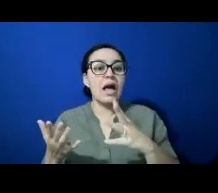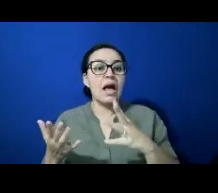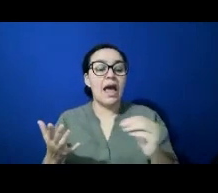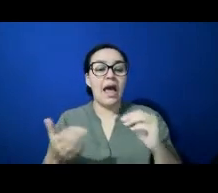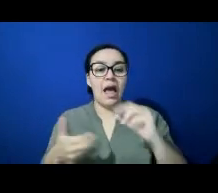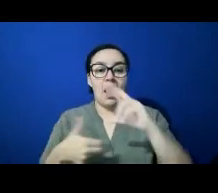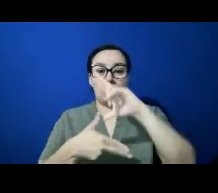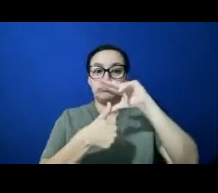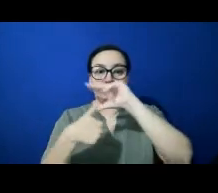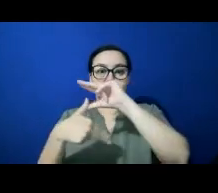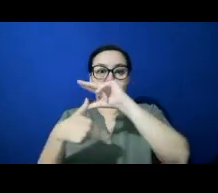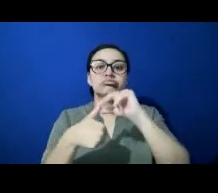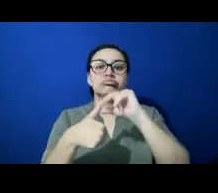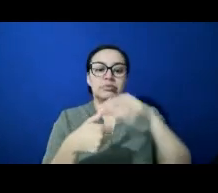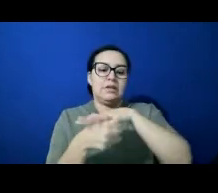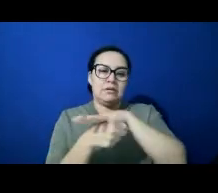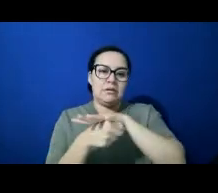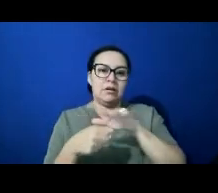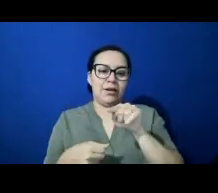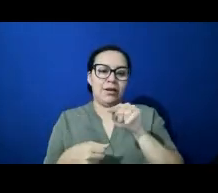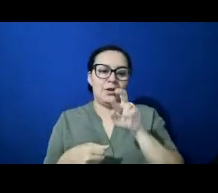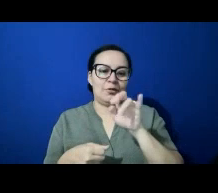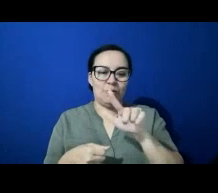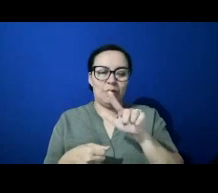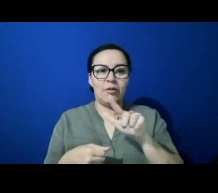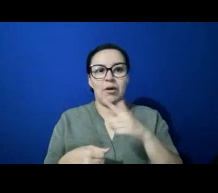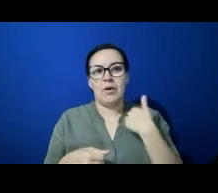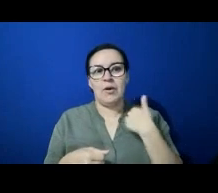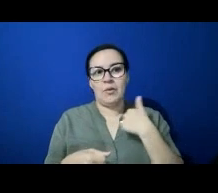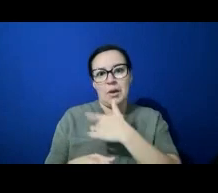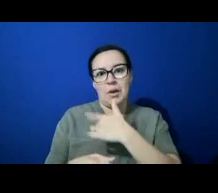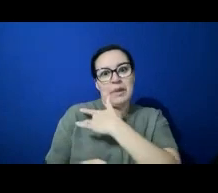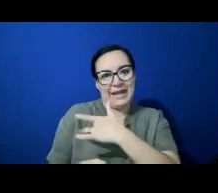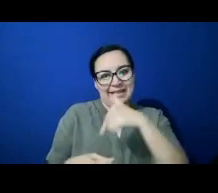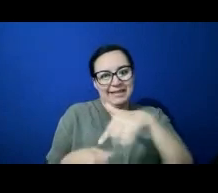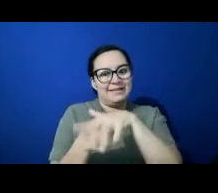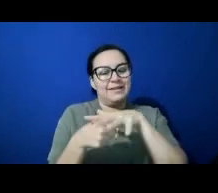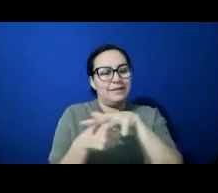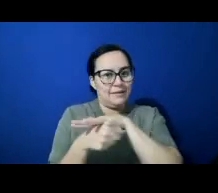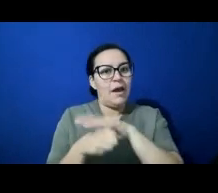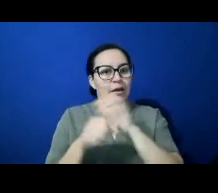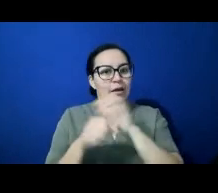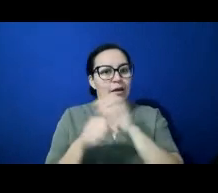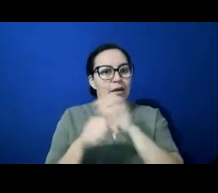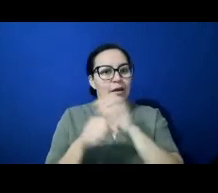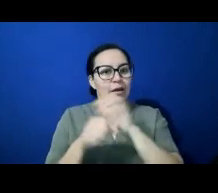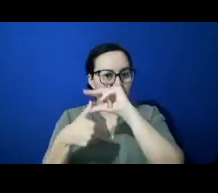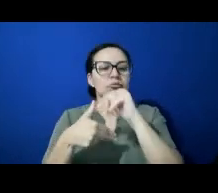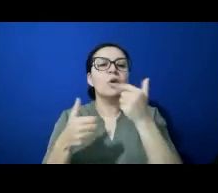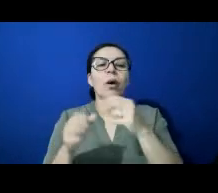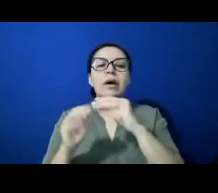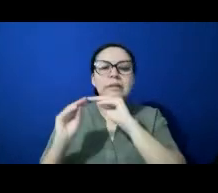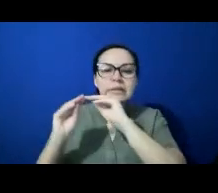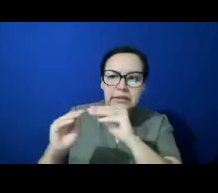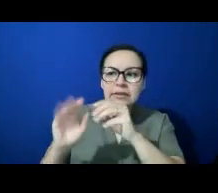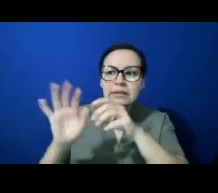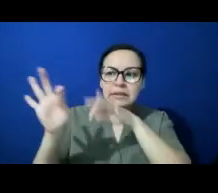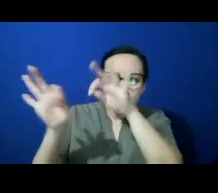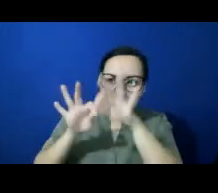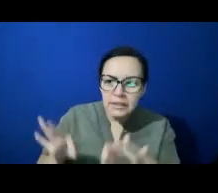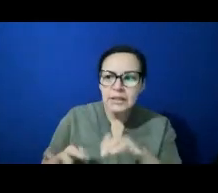of the oceans, as well as tropical cyclones. Obviously, this is something that is very important for us because we